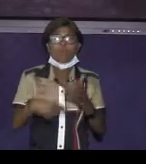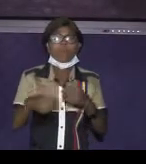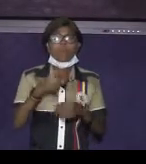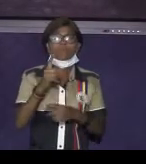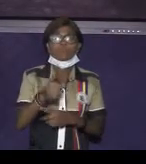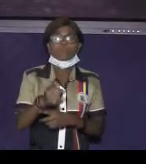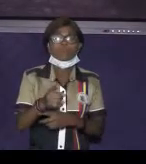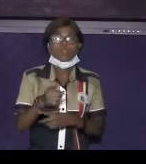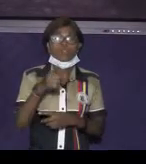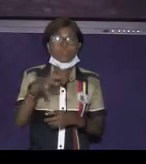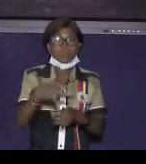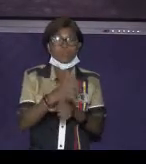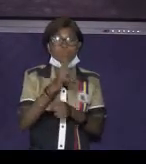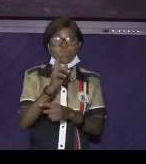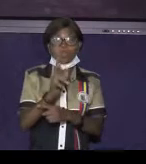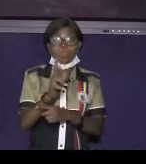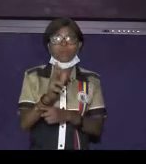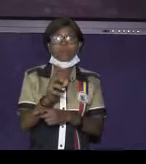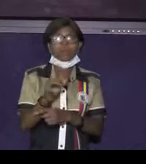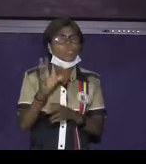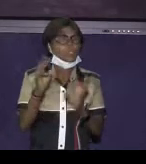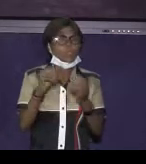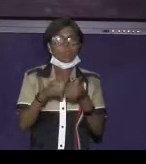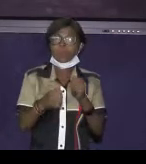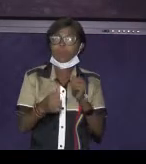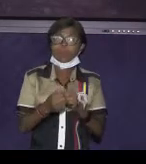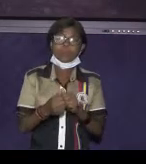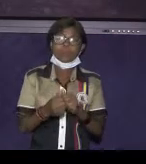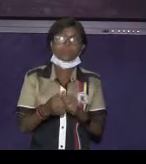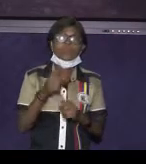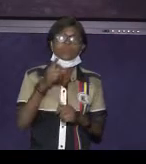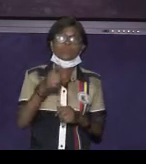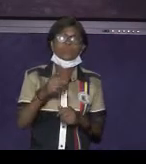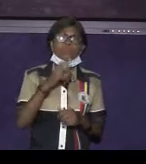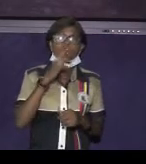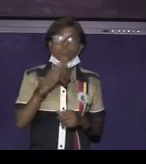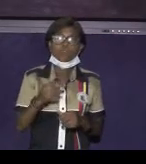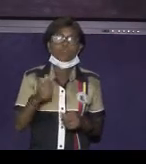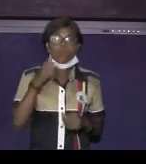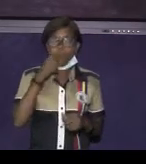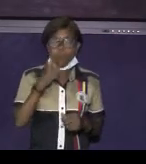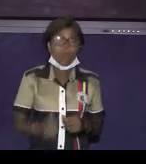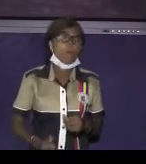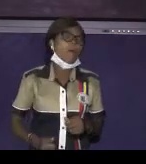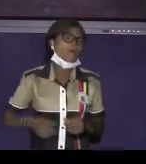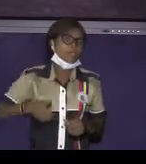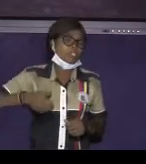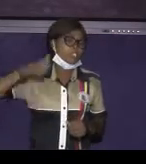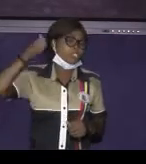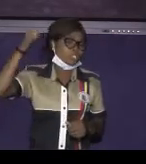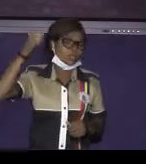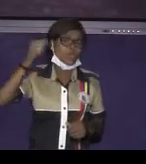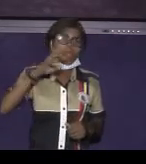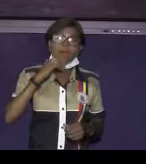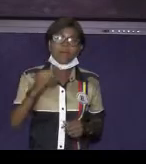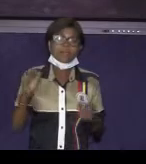Really? Oh, you got 3. There's no problem. You are champions and I celebrate you with this